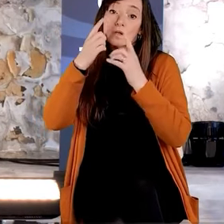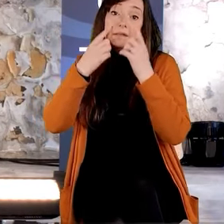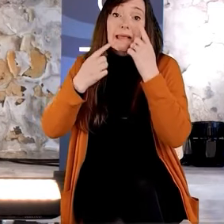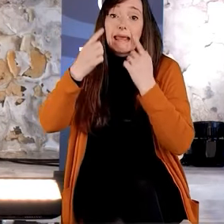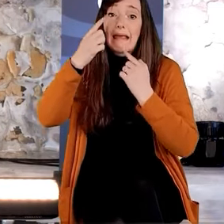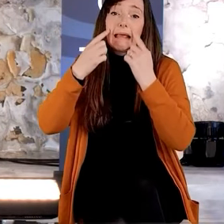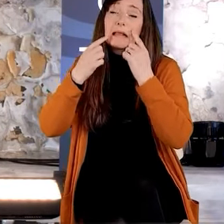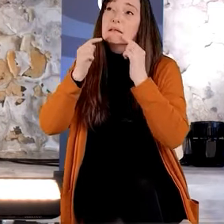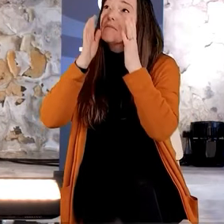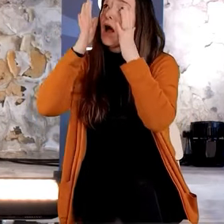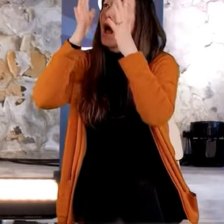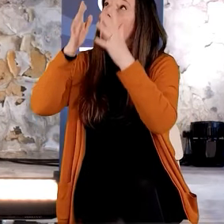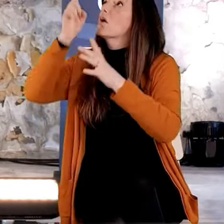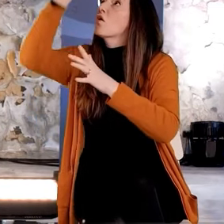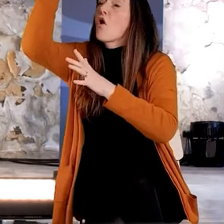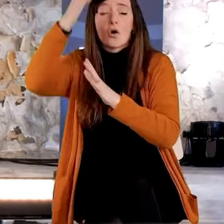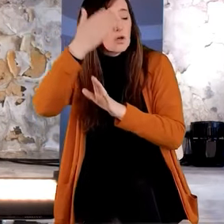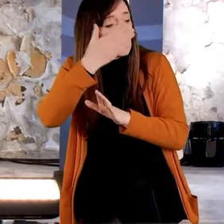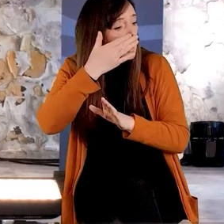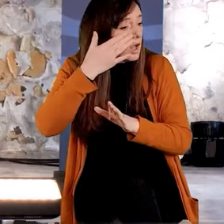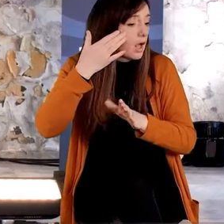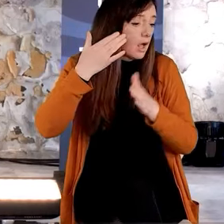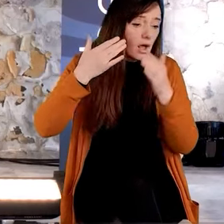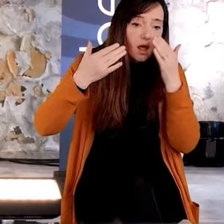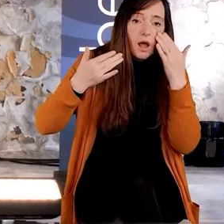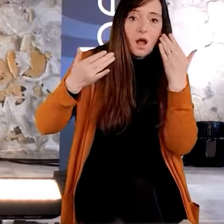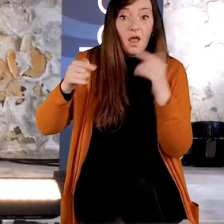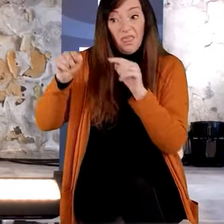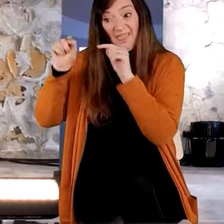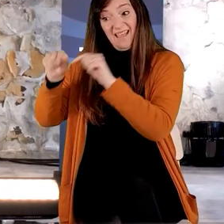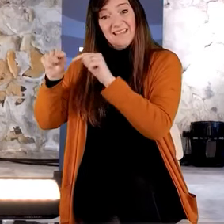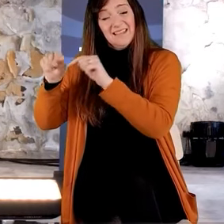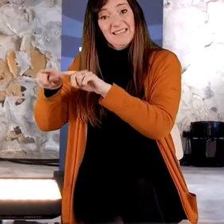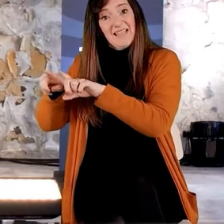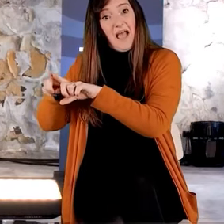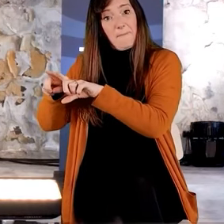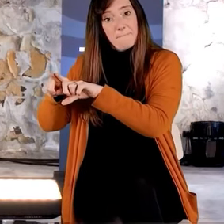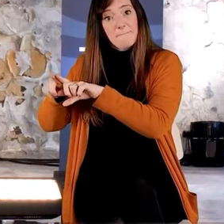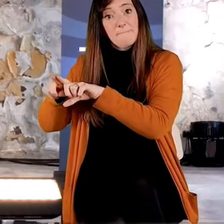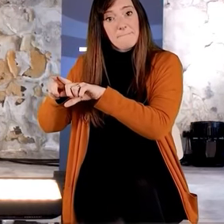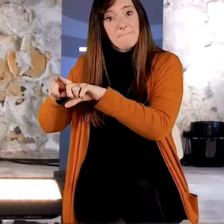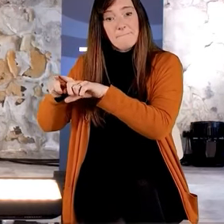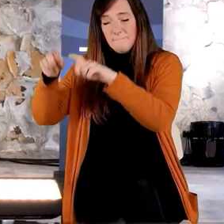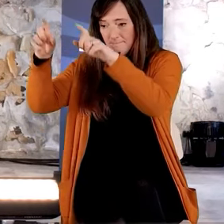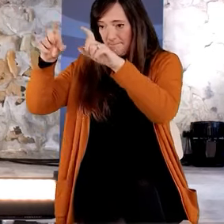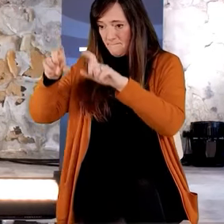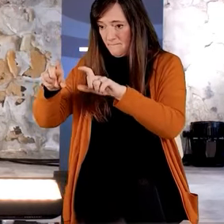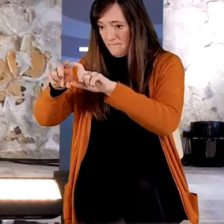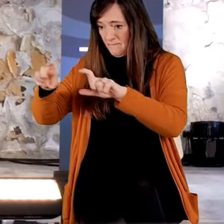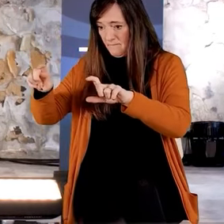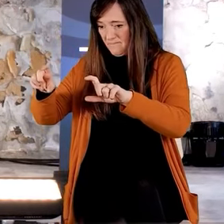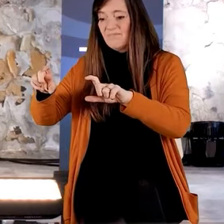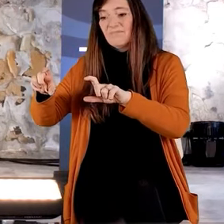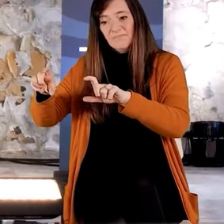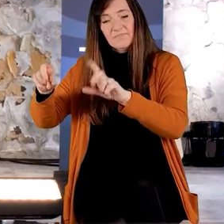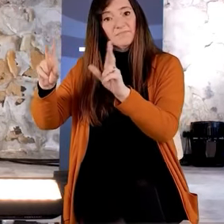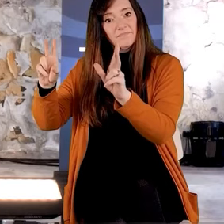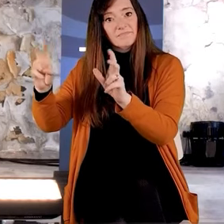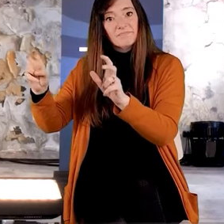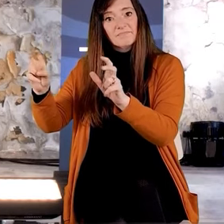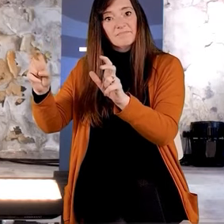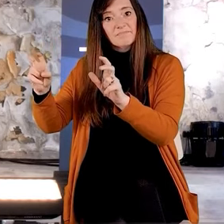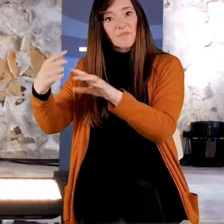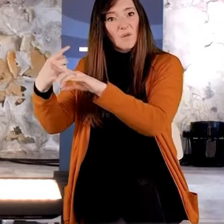the eyes of the people of God. In that same passage, there's a portrayal of people who will